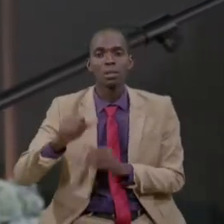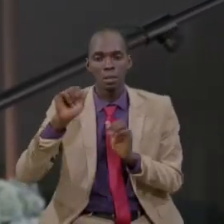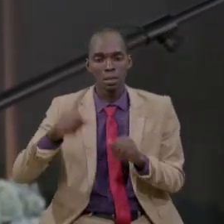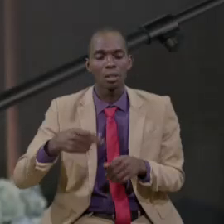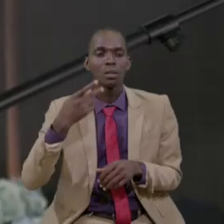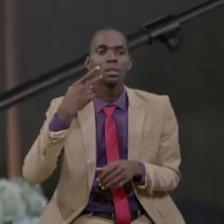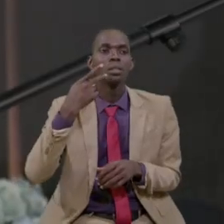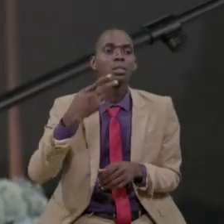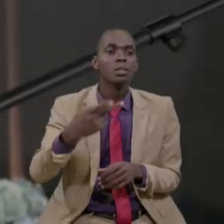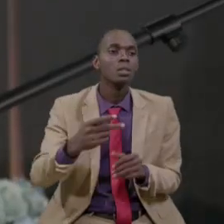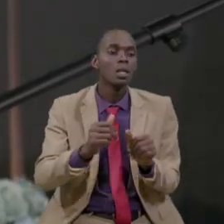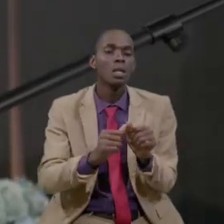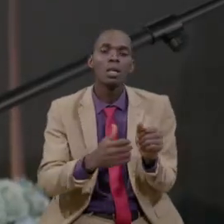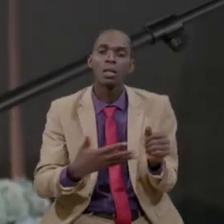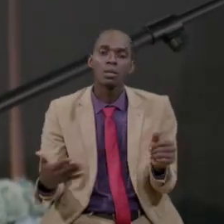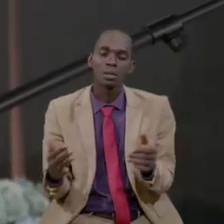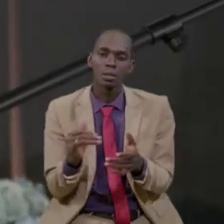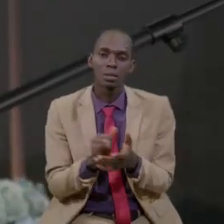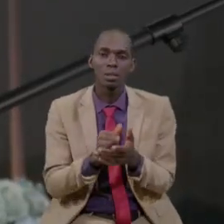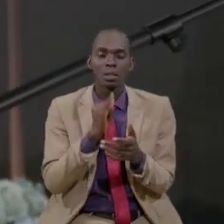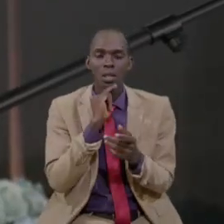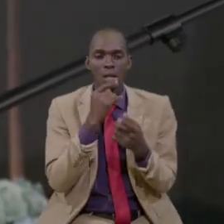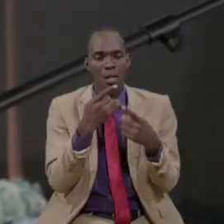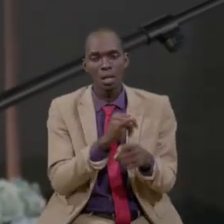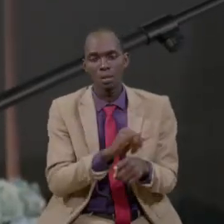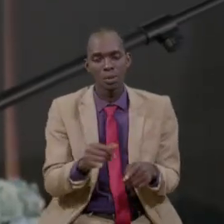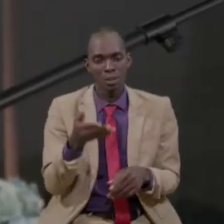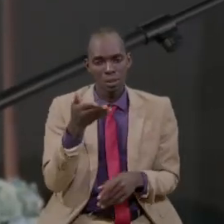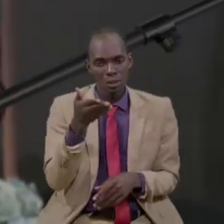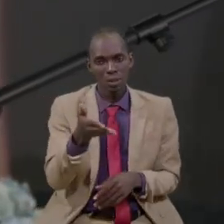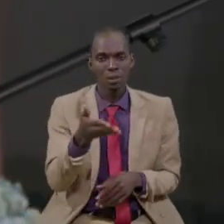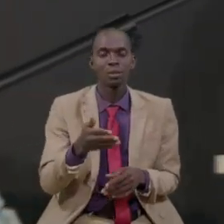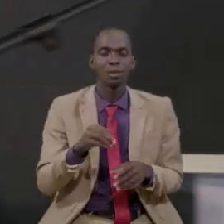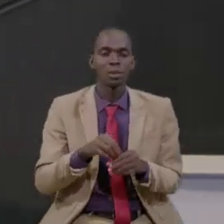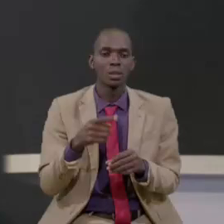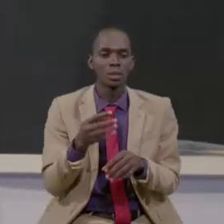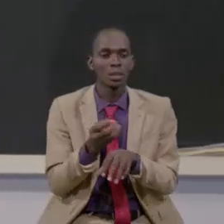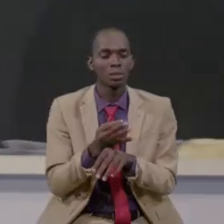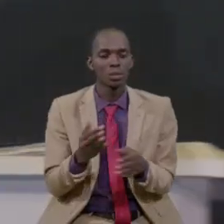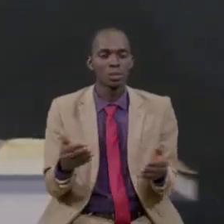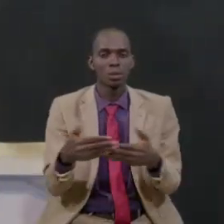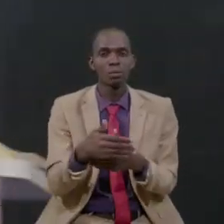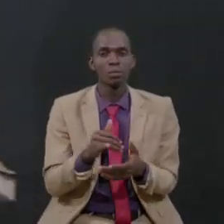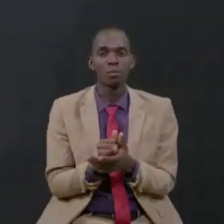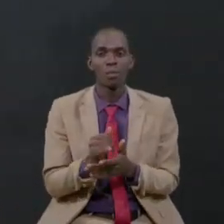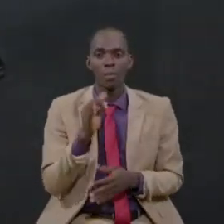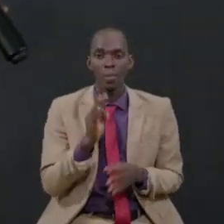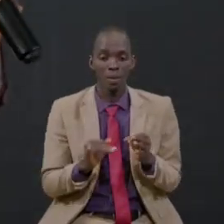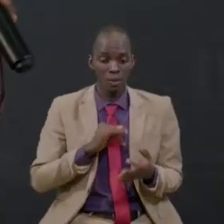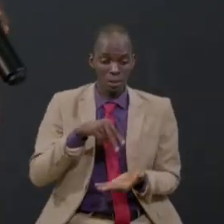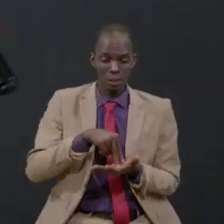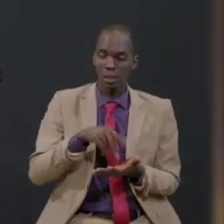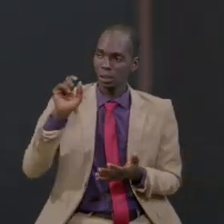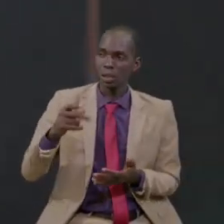everything that is happening in the counseling room. If I stand, he can see. If I wave, he